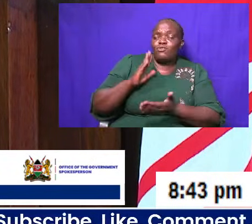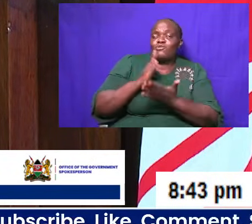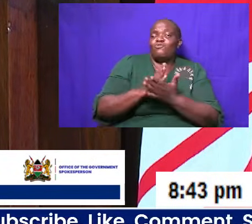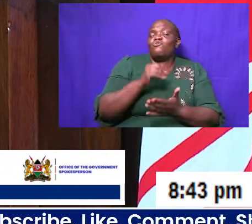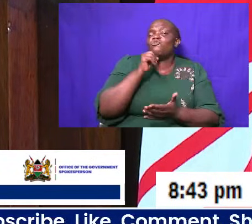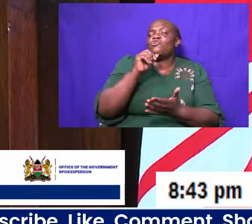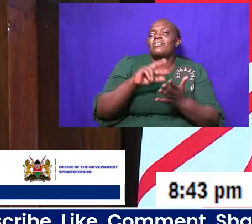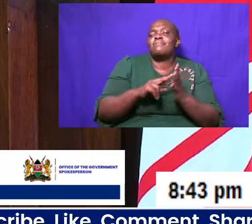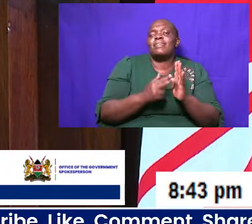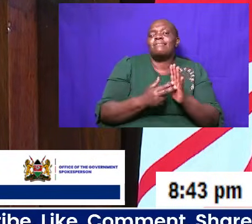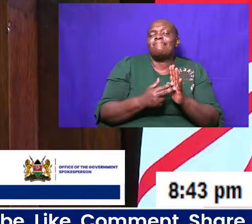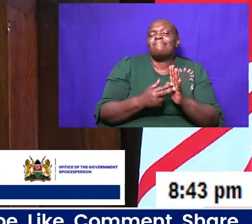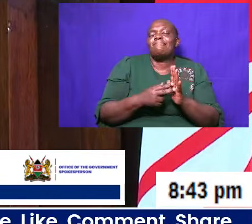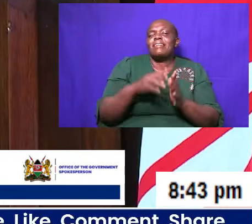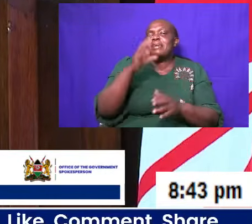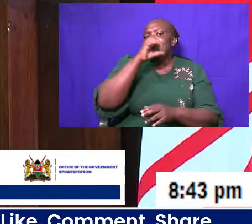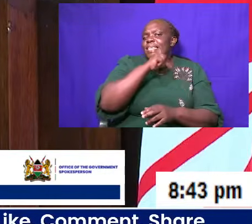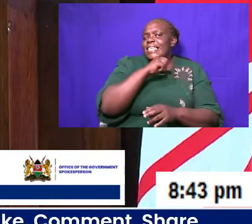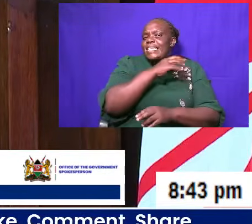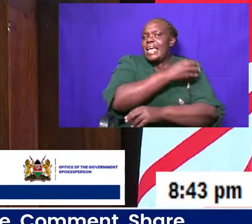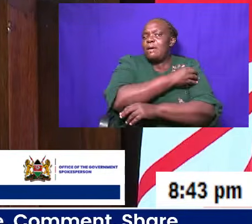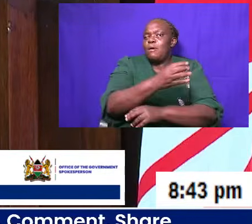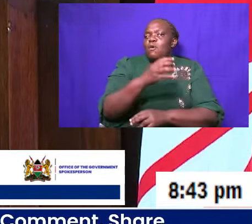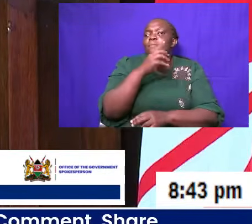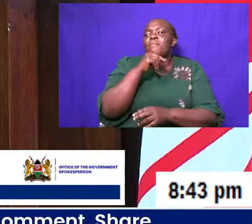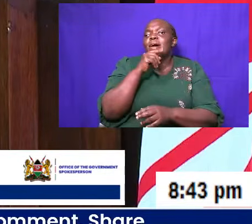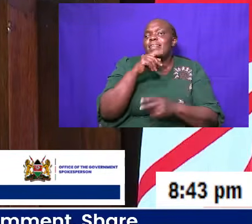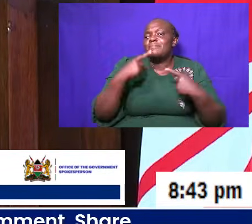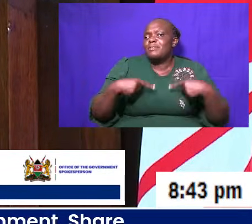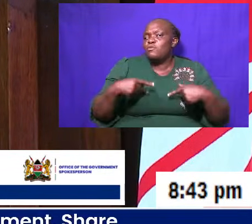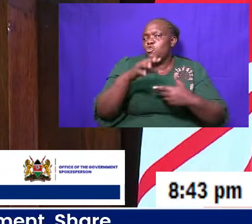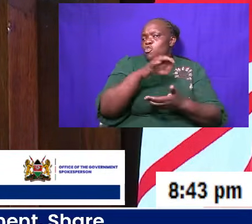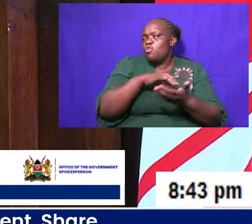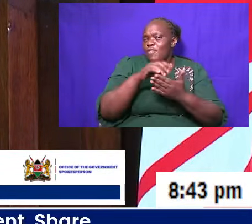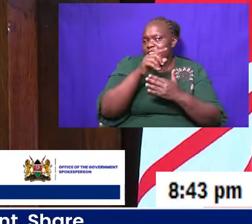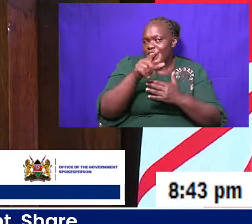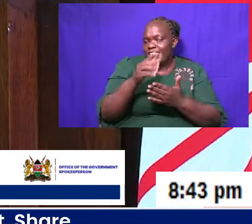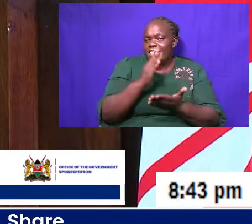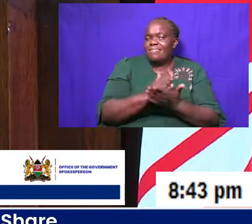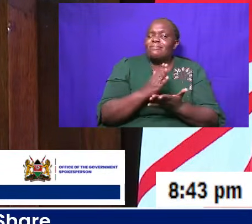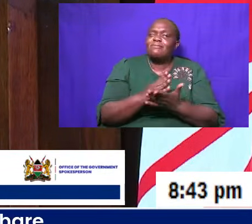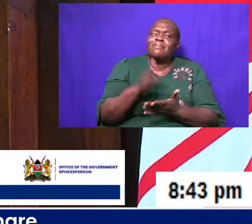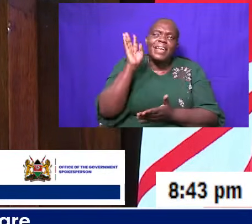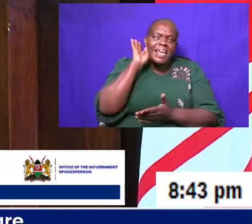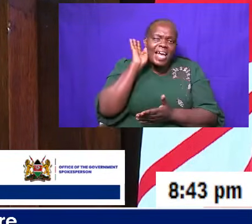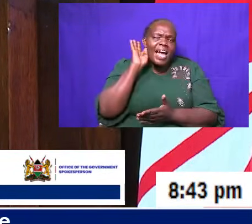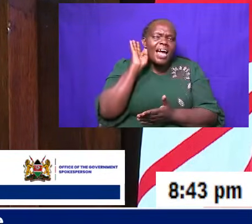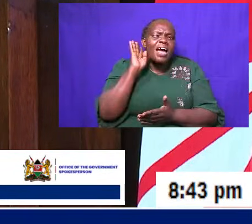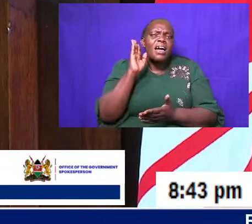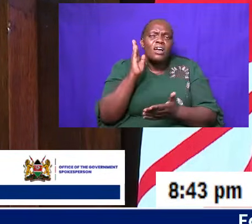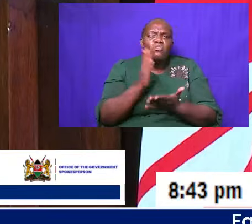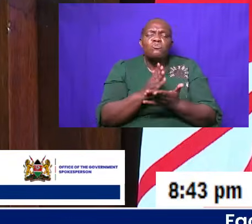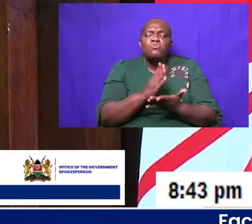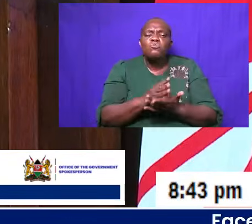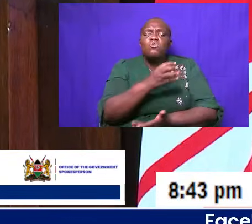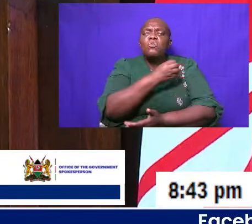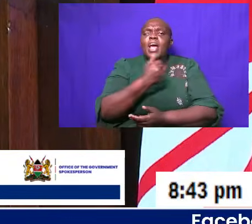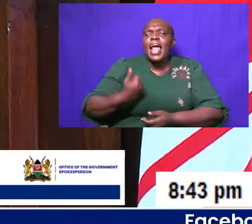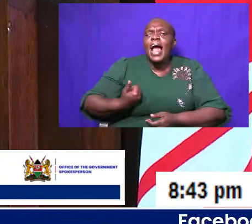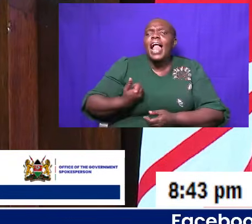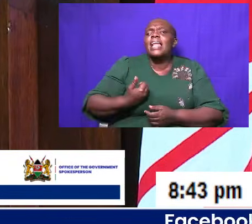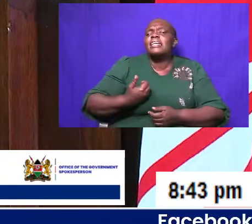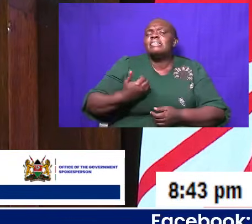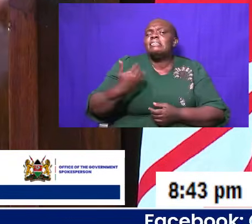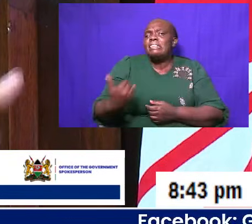mean disempowering a man. And I think people confuse that. You'll hear people saying, hey, we have over-empowered the girl child.